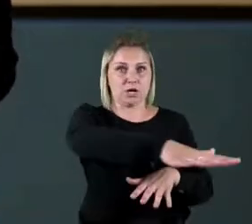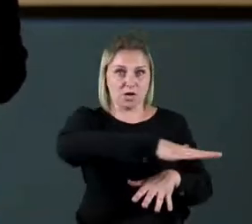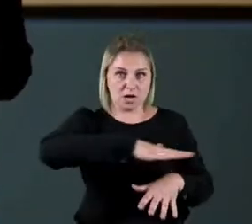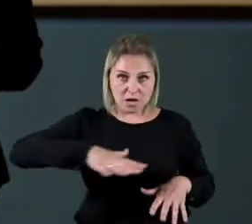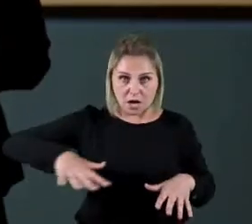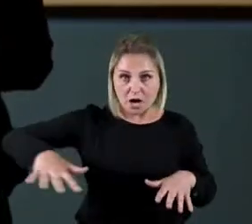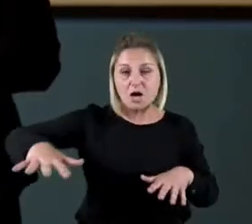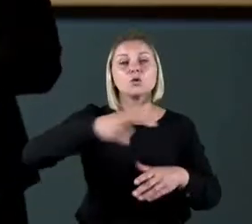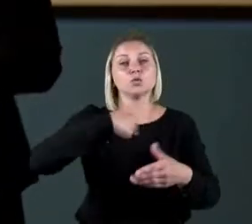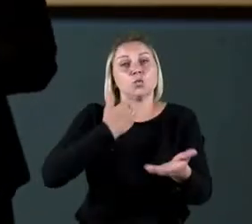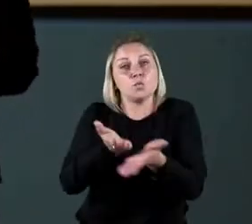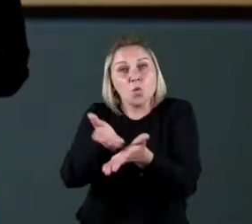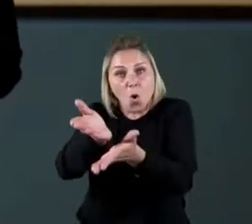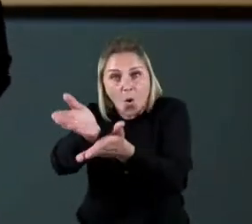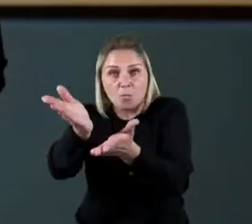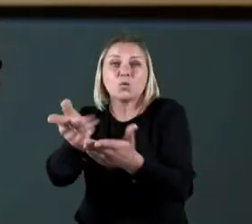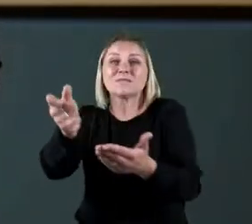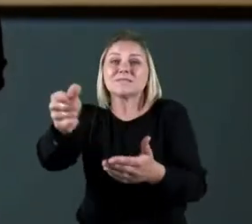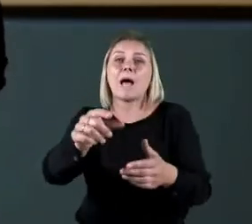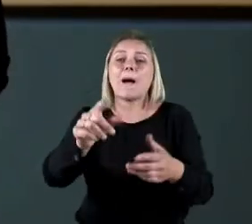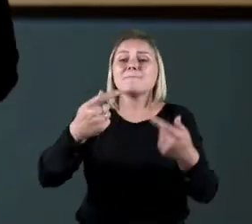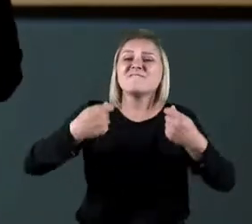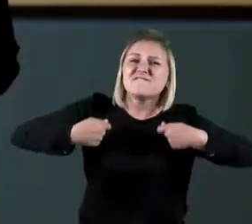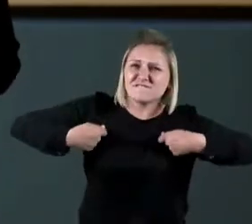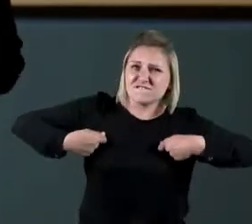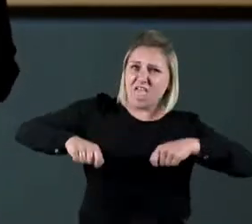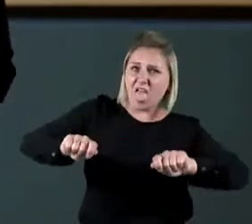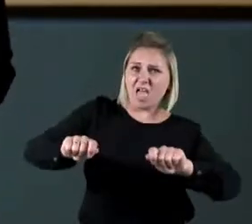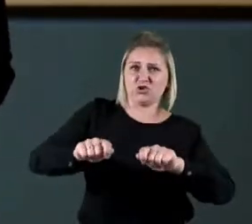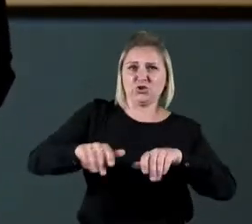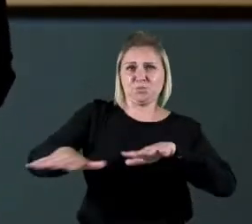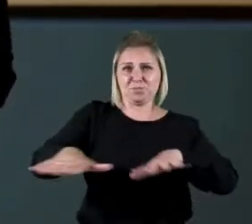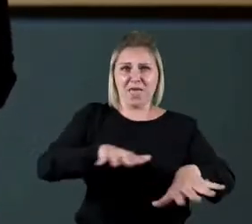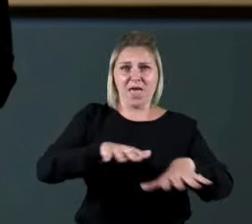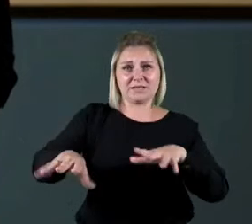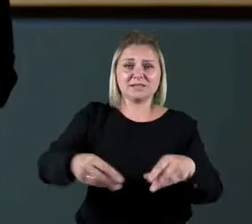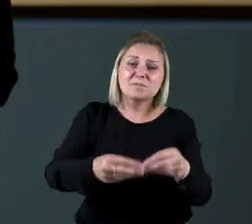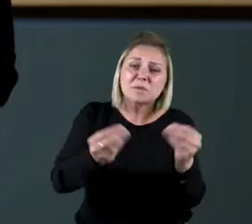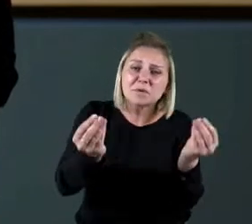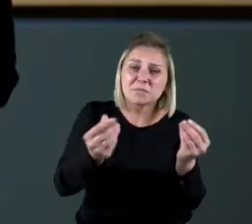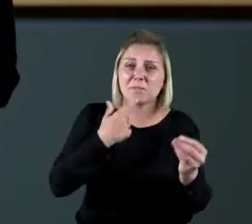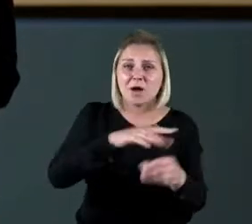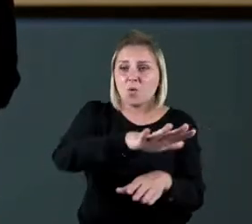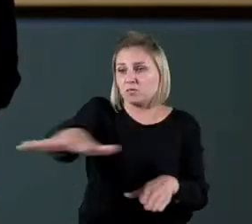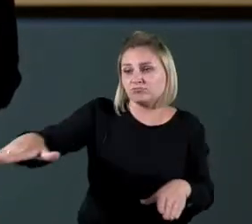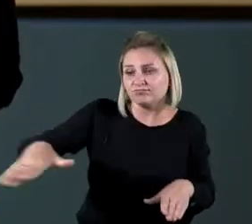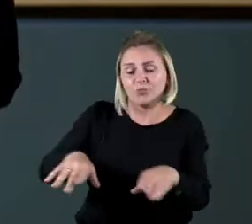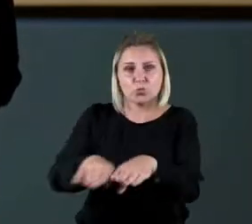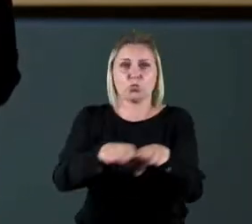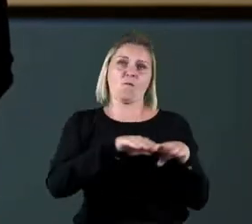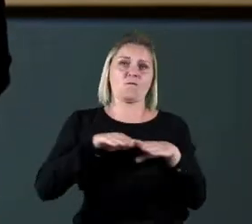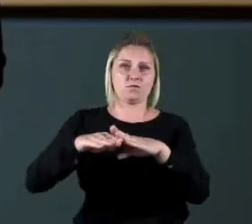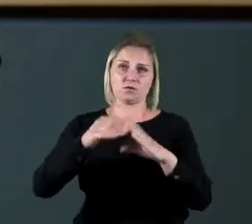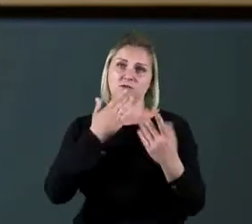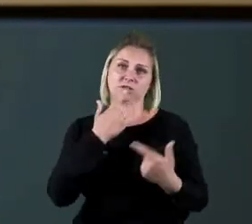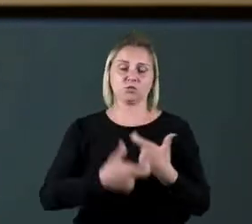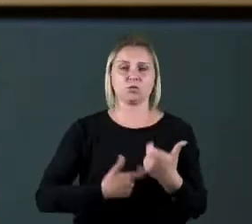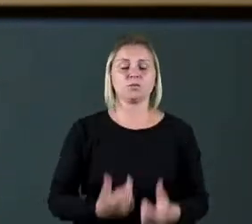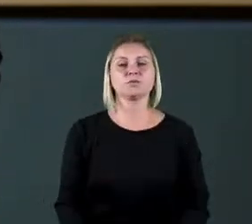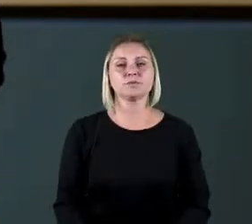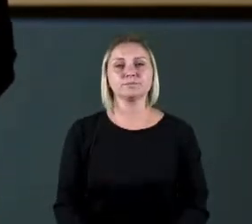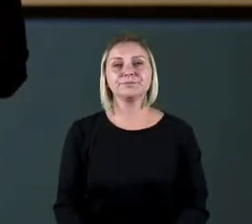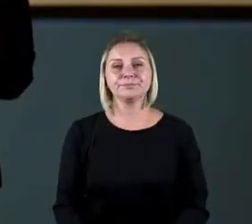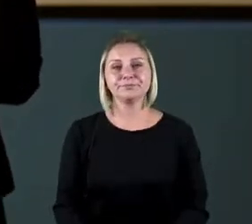other rural and less urbanized areas in Catalonia. So we're